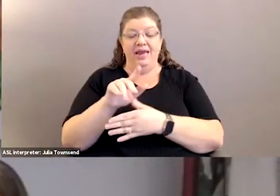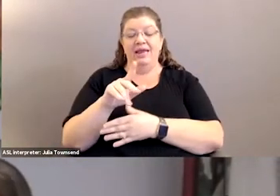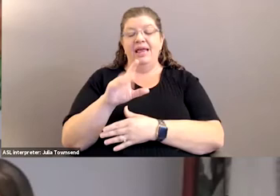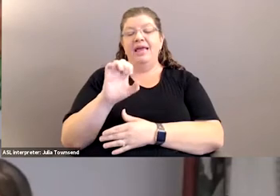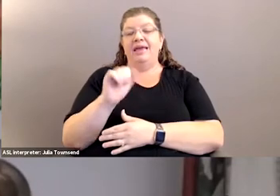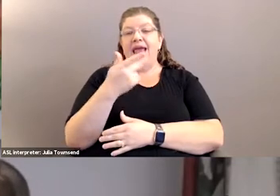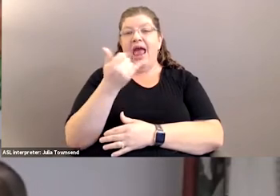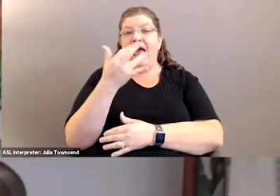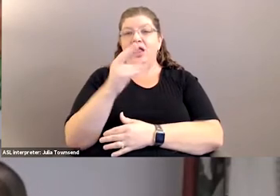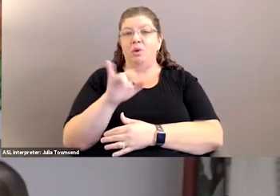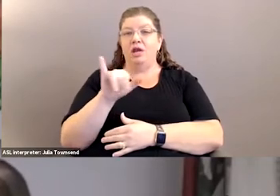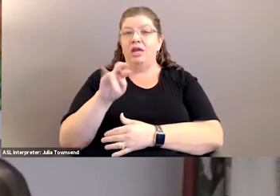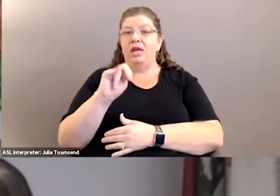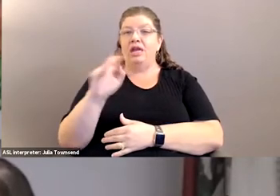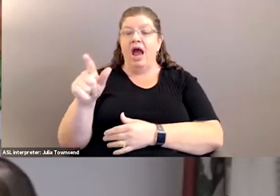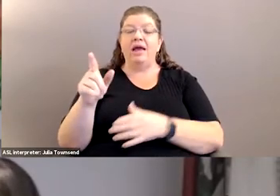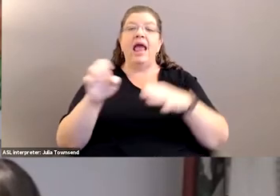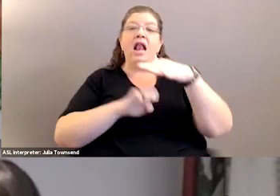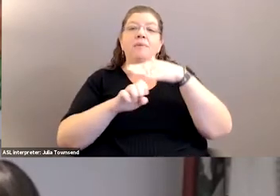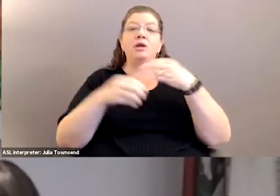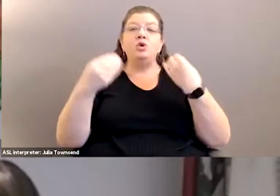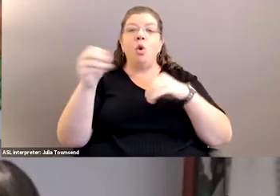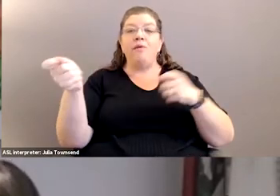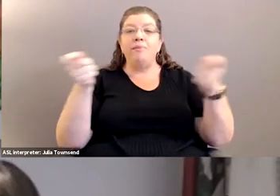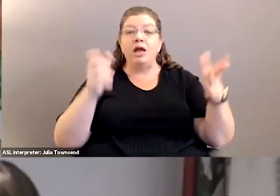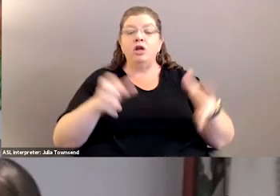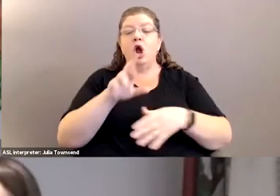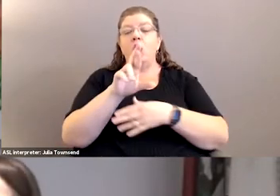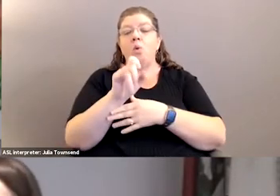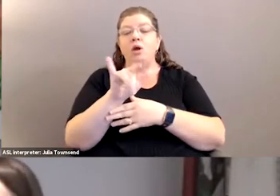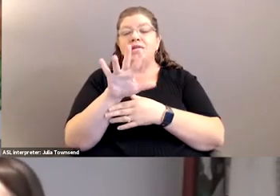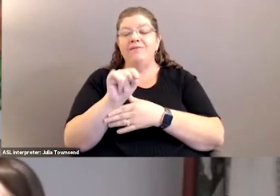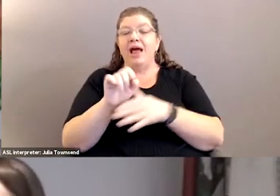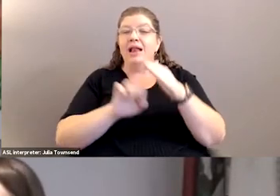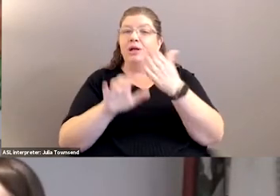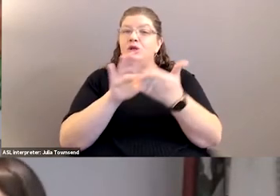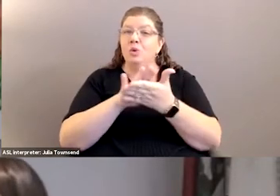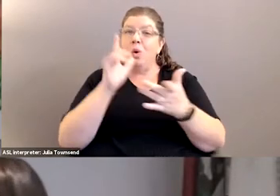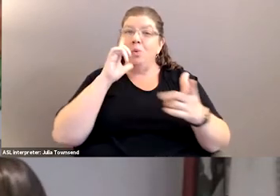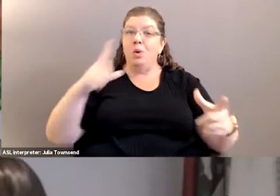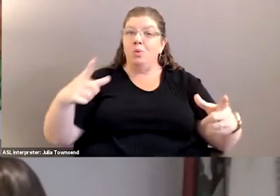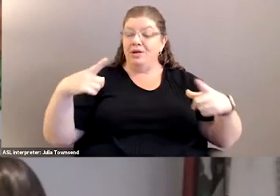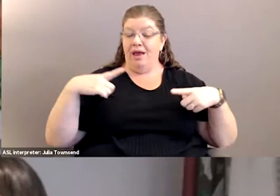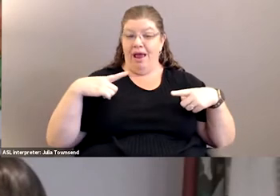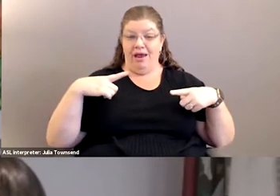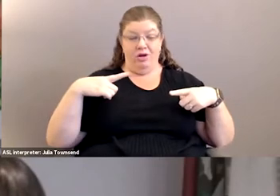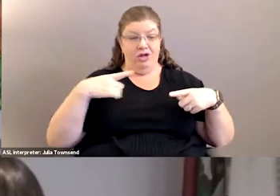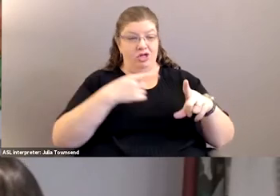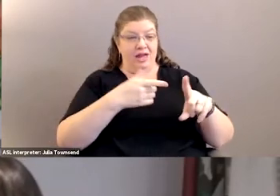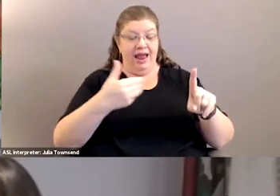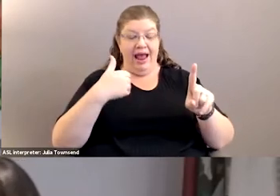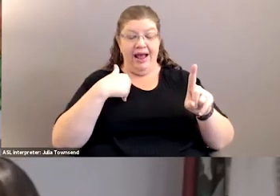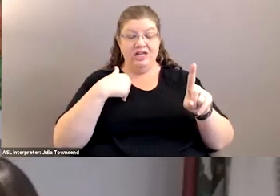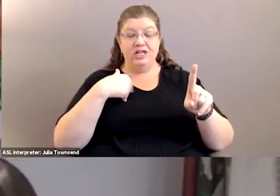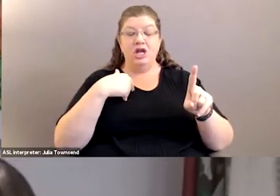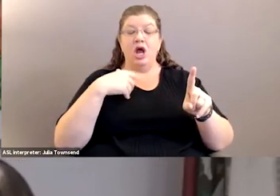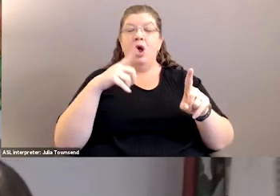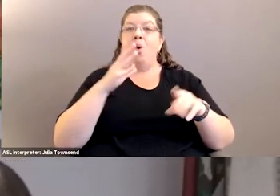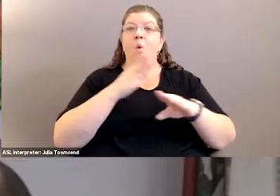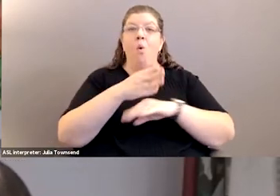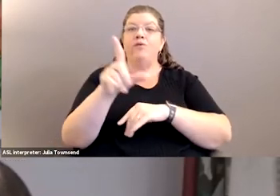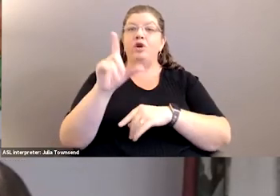young the elementary office manager at roosevelt elementary school retires with 20 plus years of